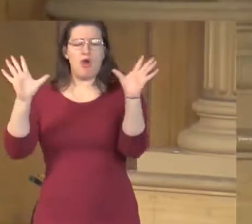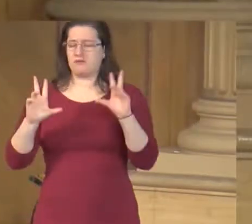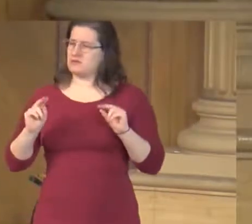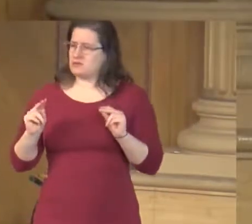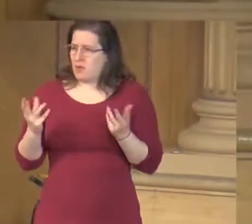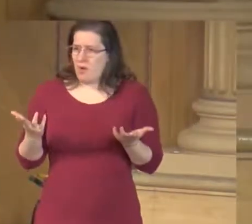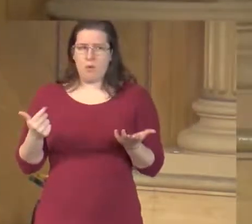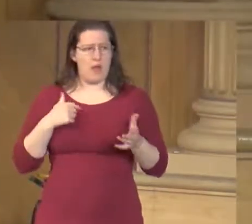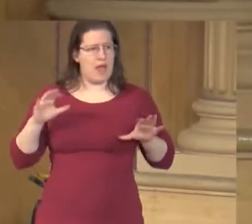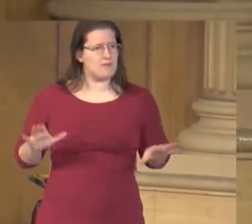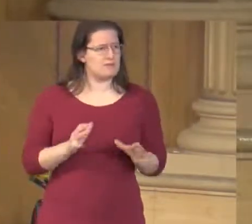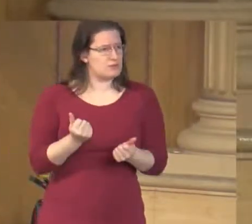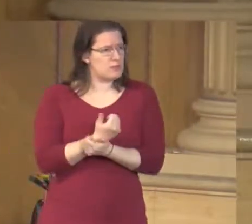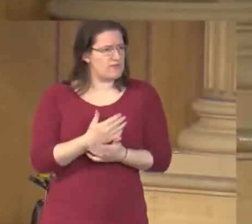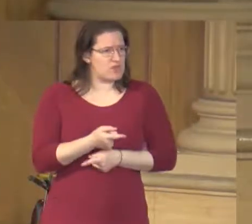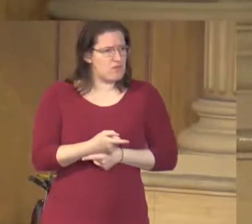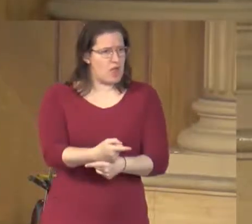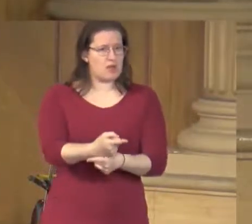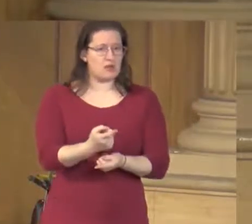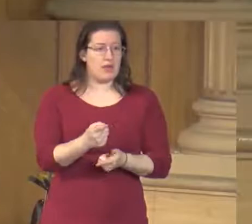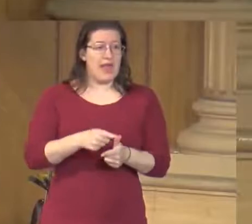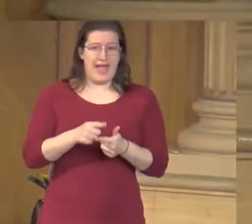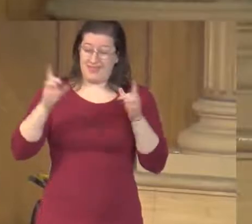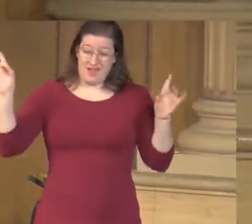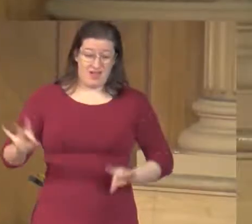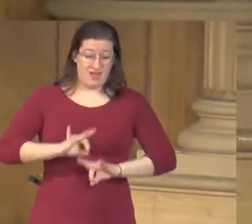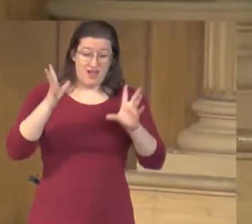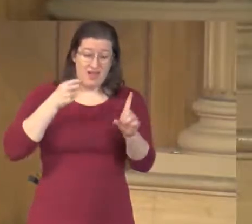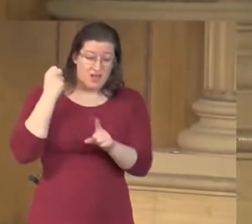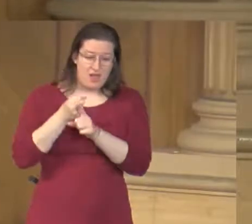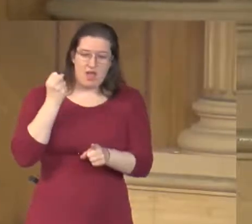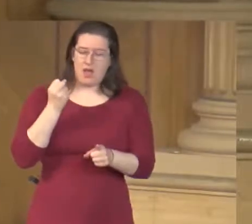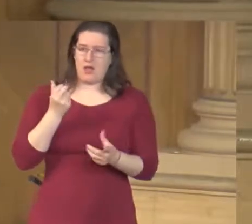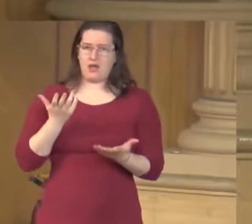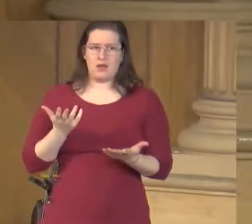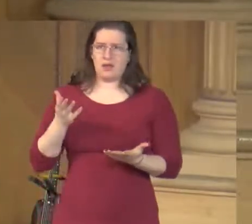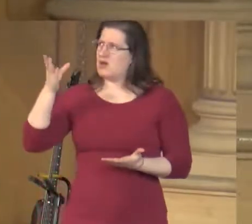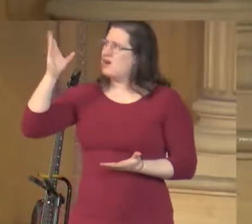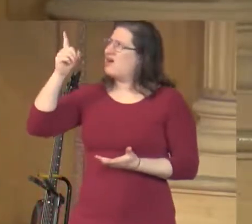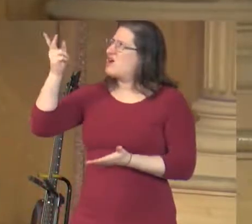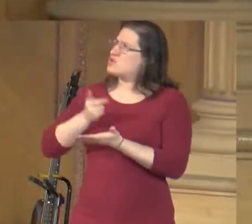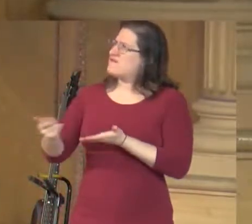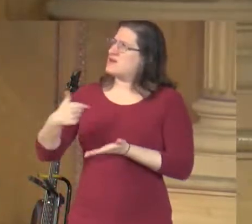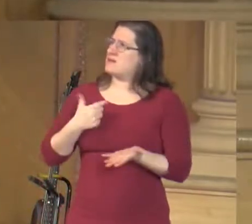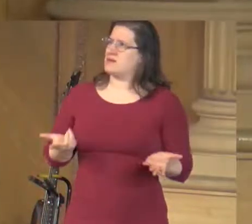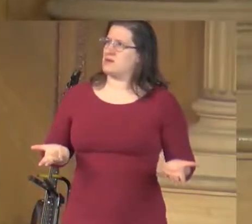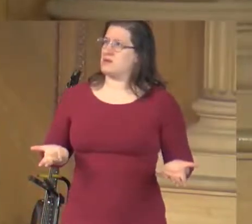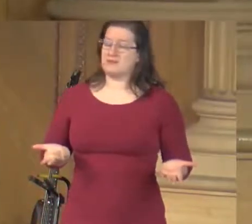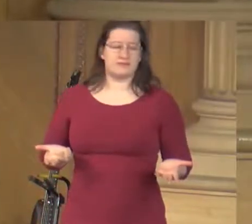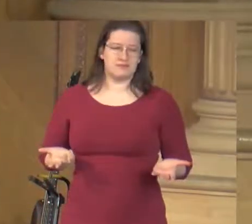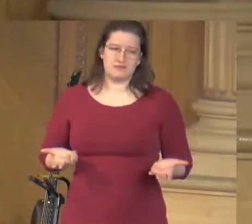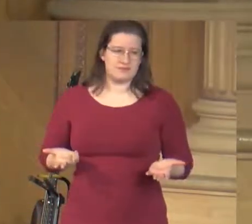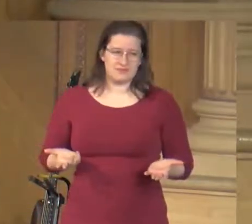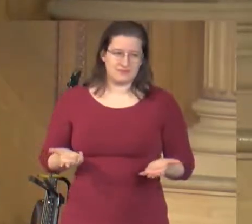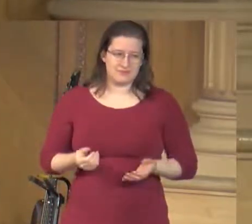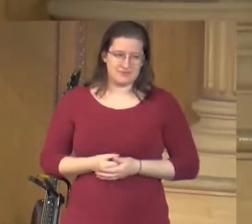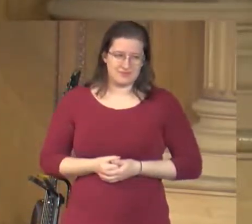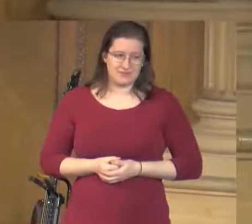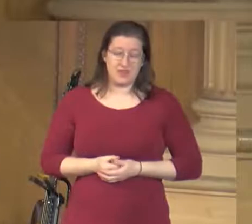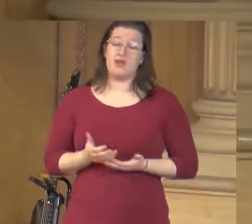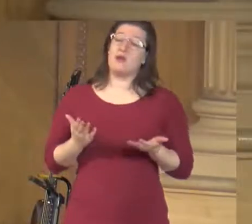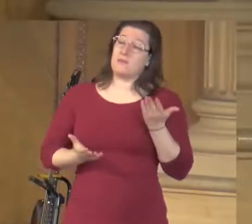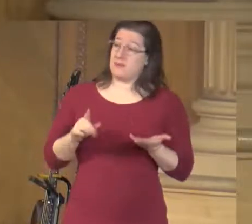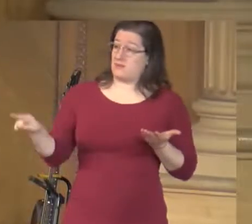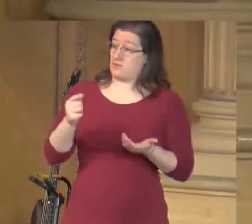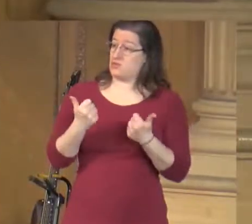And then when calamity comes, you wonder why it is that God's failed you or your faith has failed you. Or you're doing all you can to raise